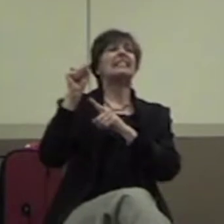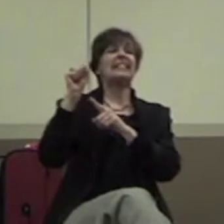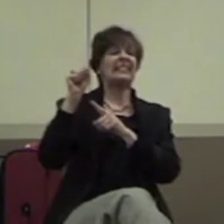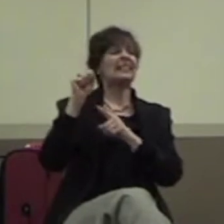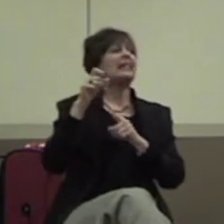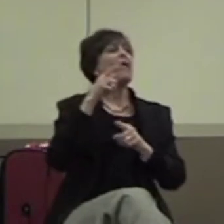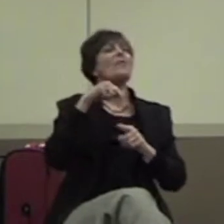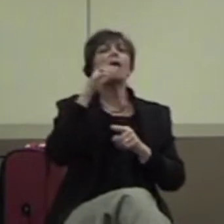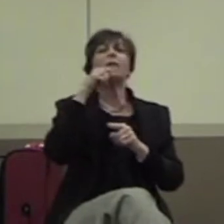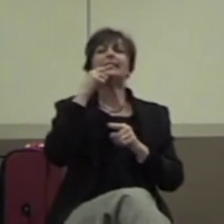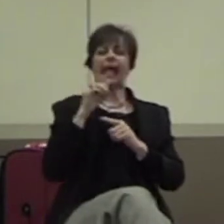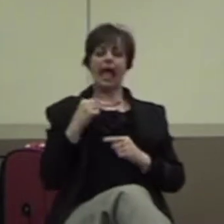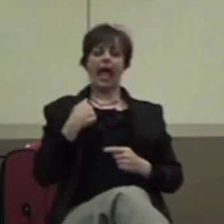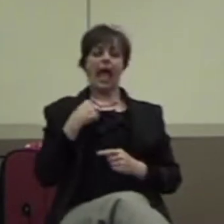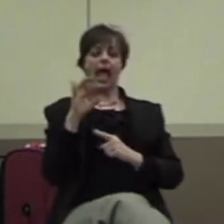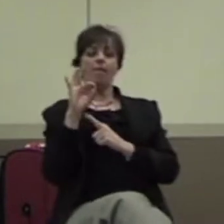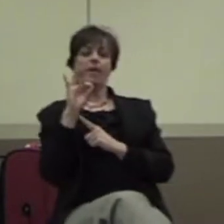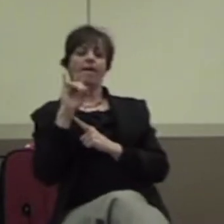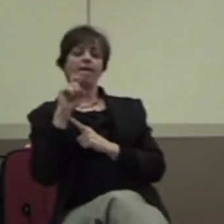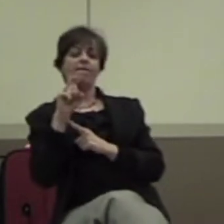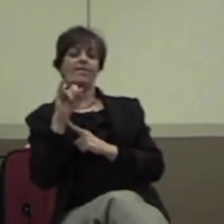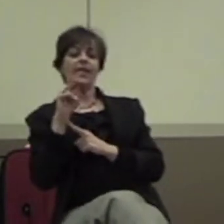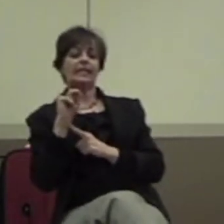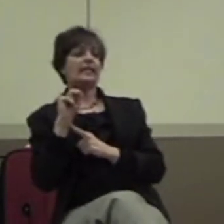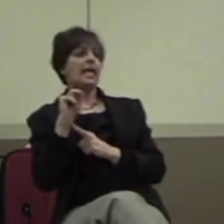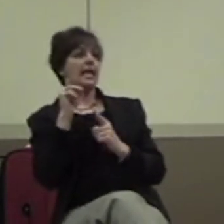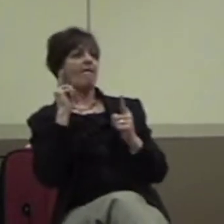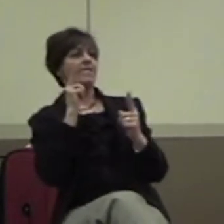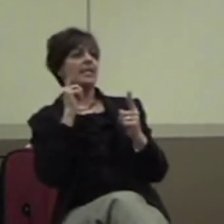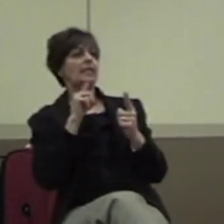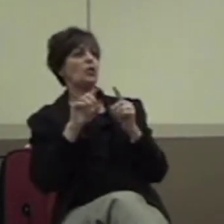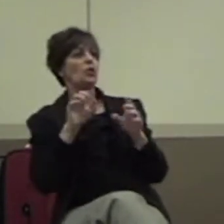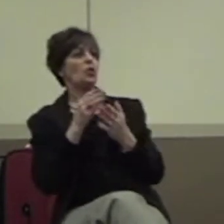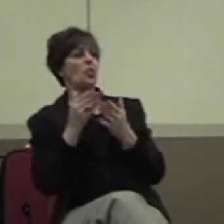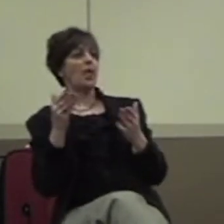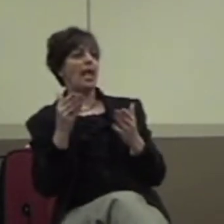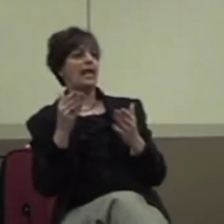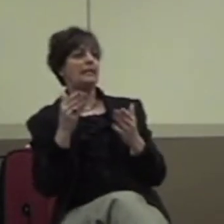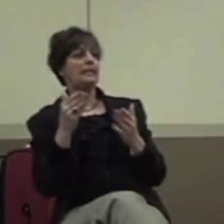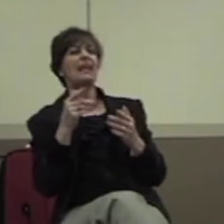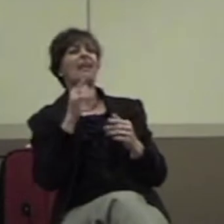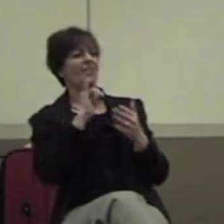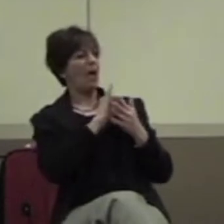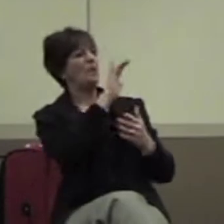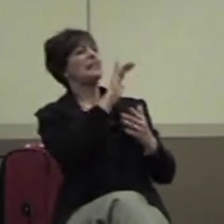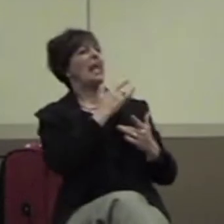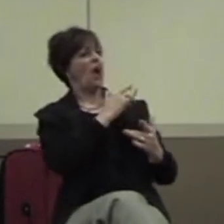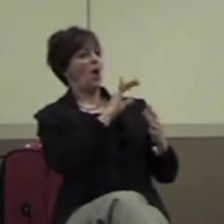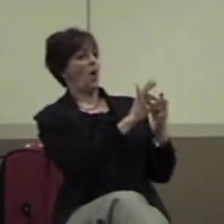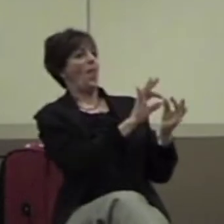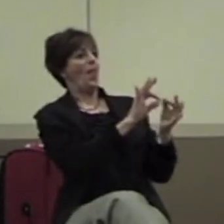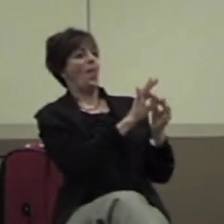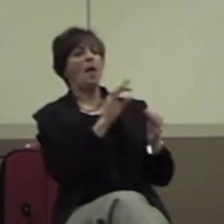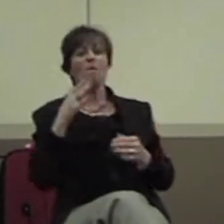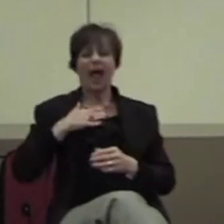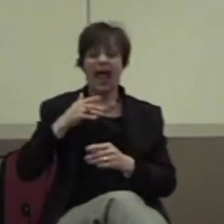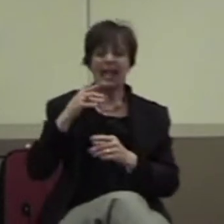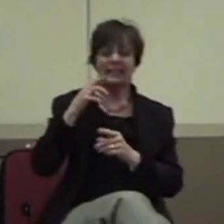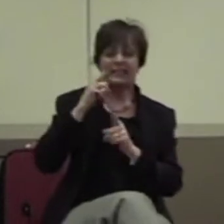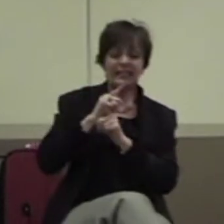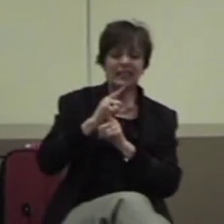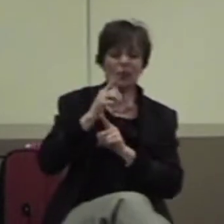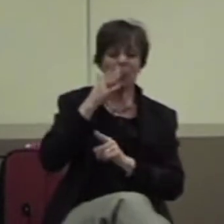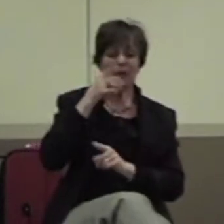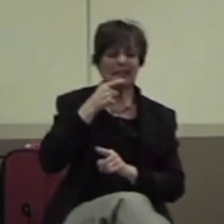fixing to do things all the time. And my sister will go, is it broke? Making fun of my